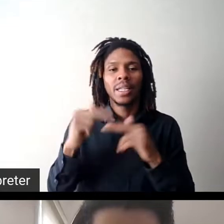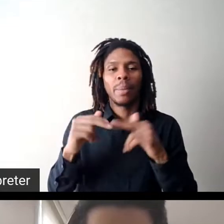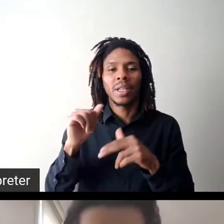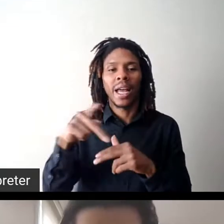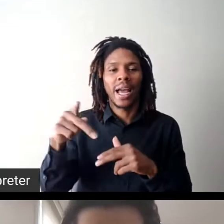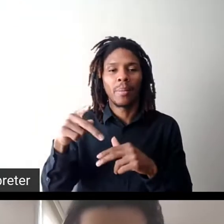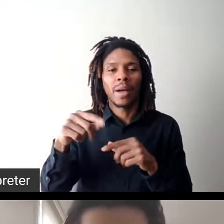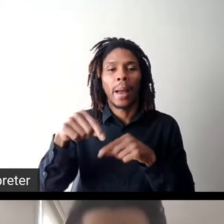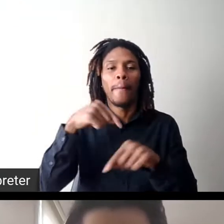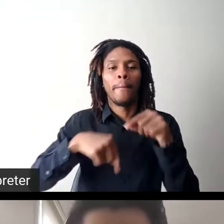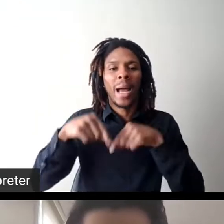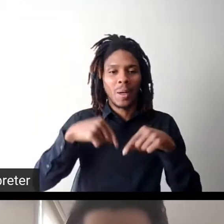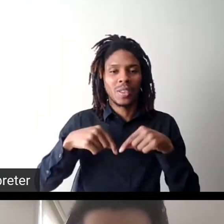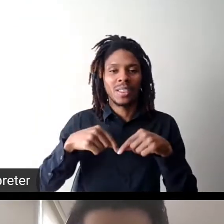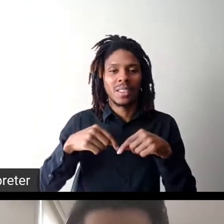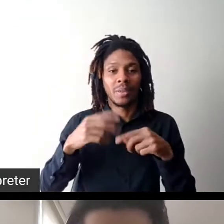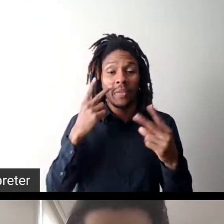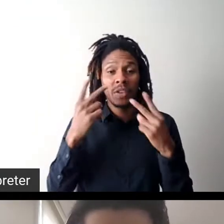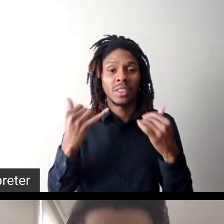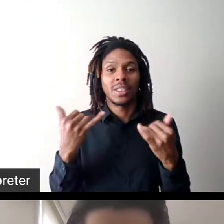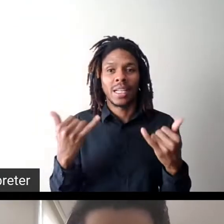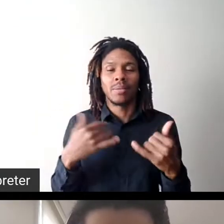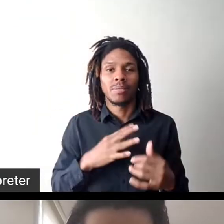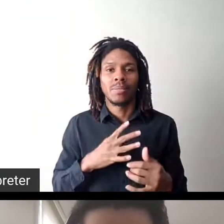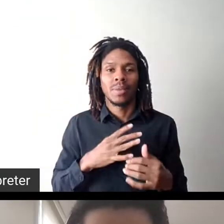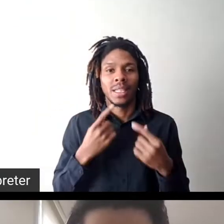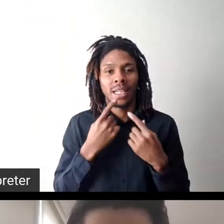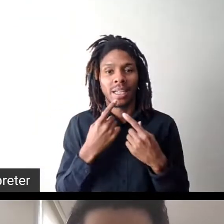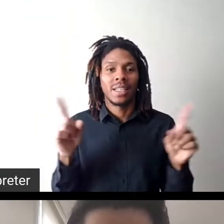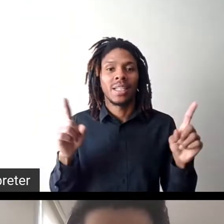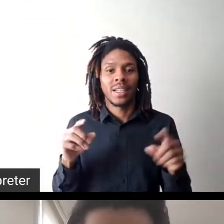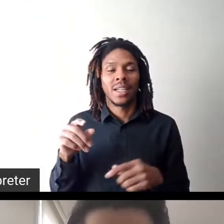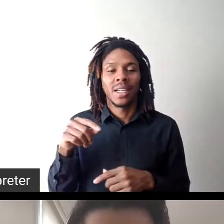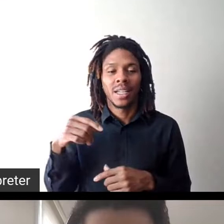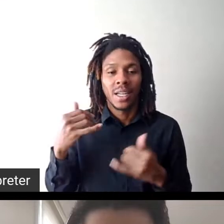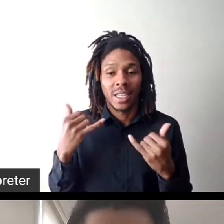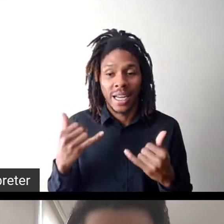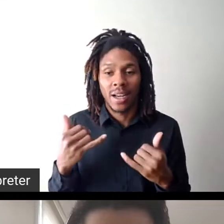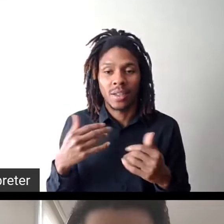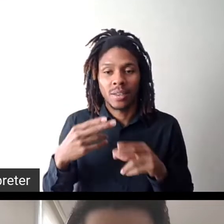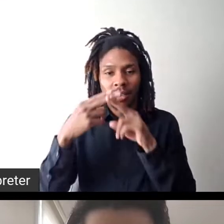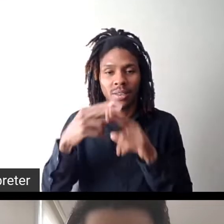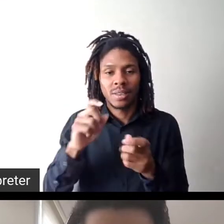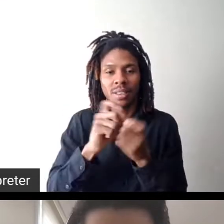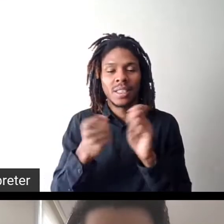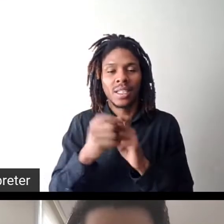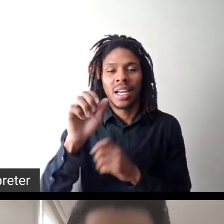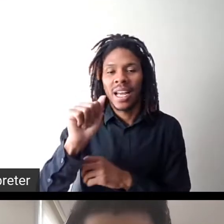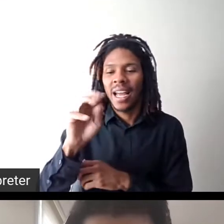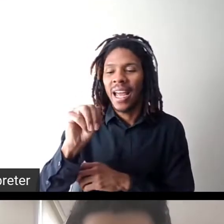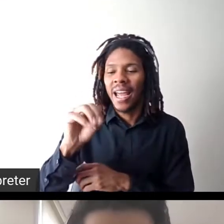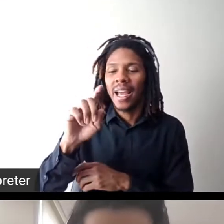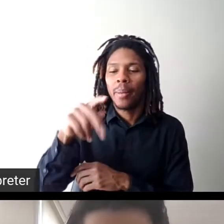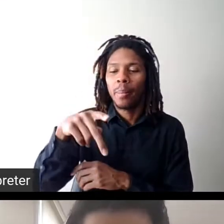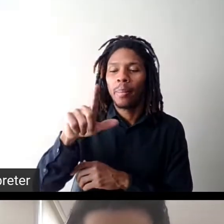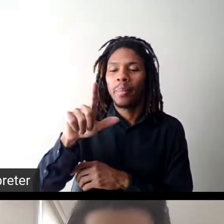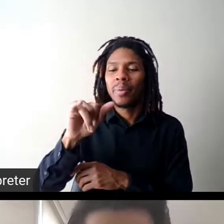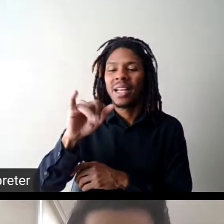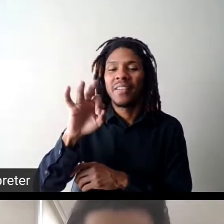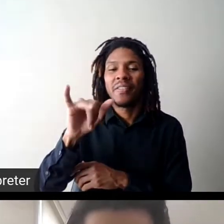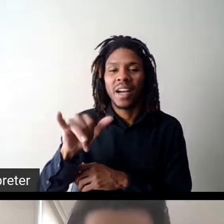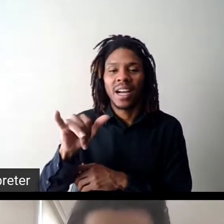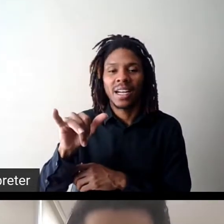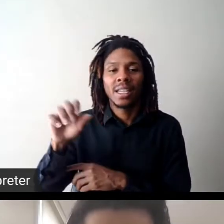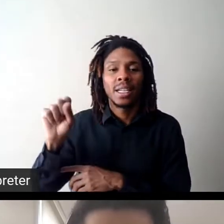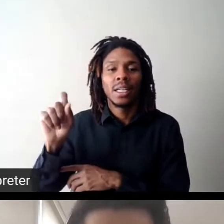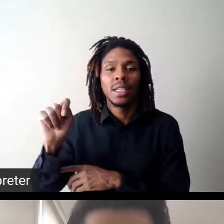I'm actually super excited to announce that Amplify admin UI from now on will be called Amplify Studio. And with